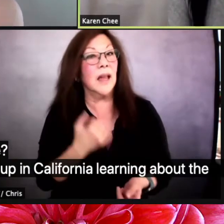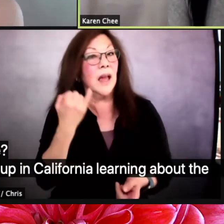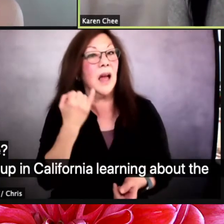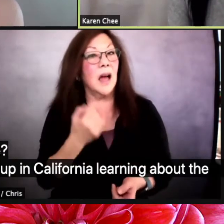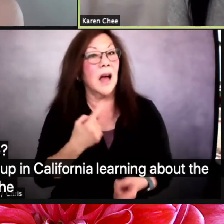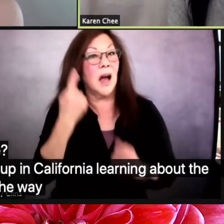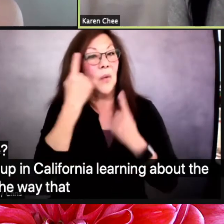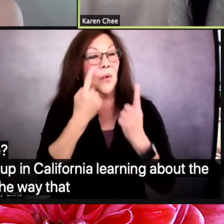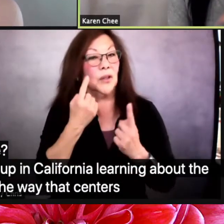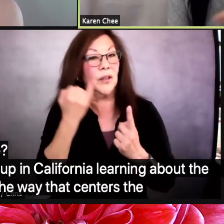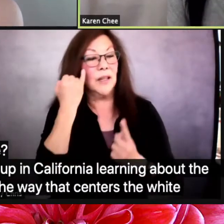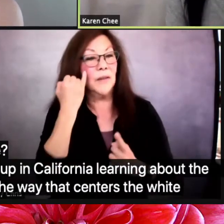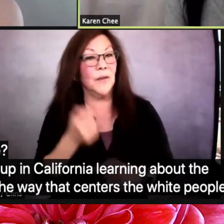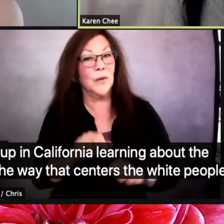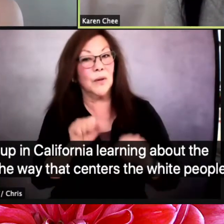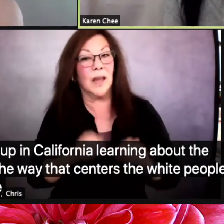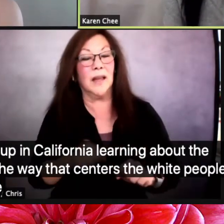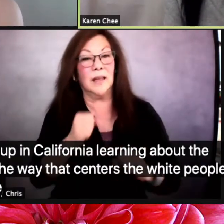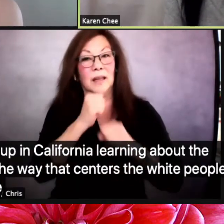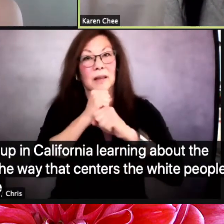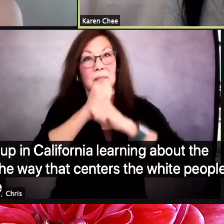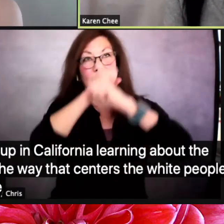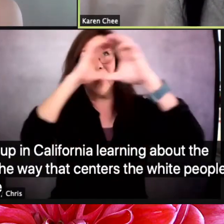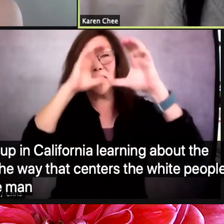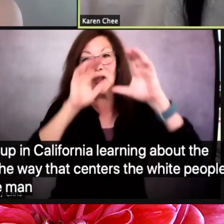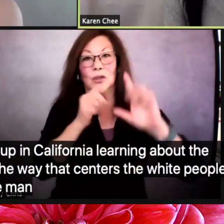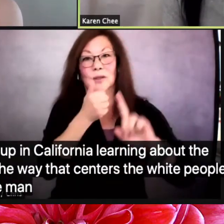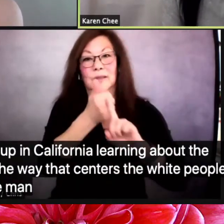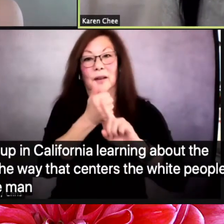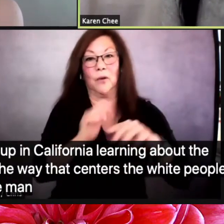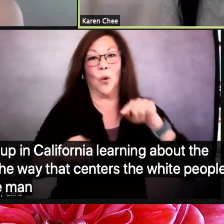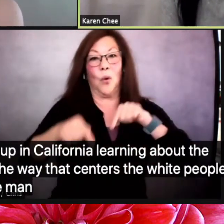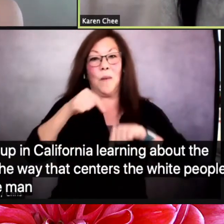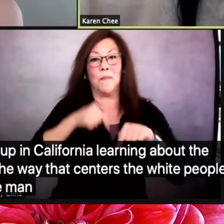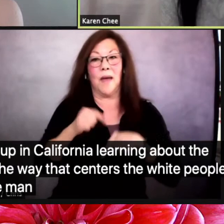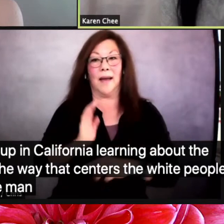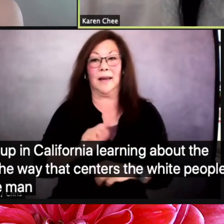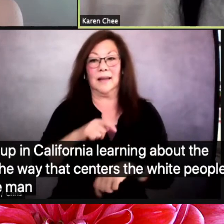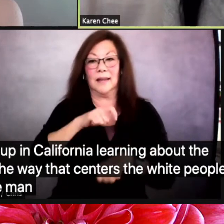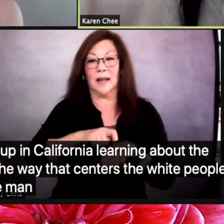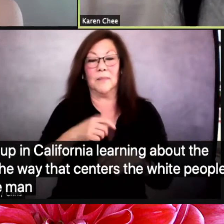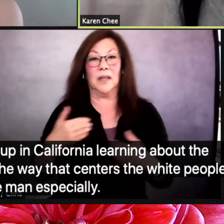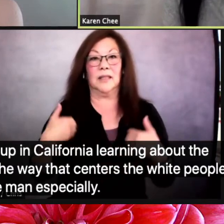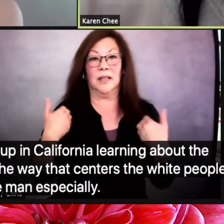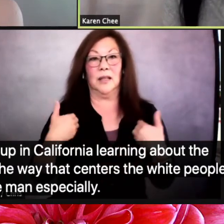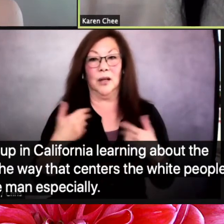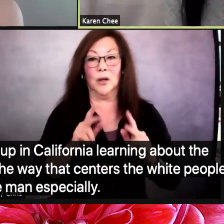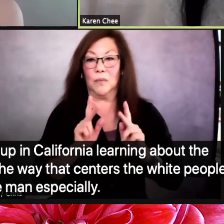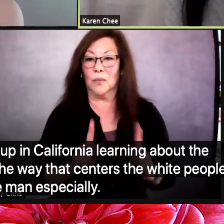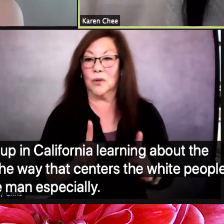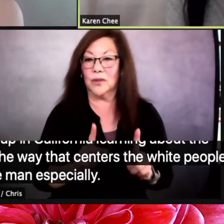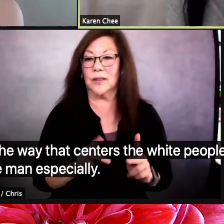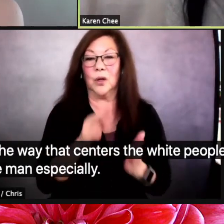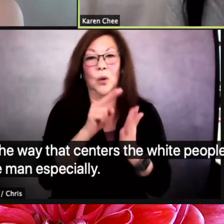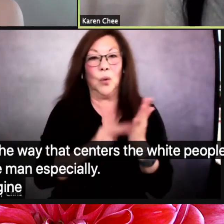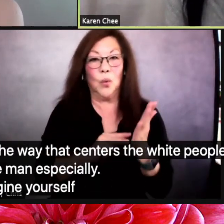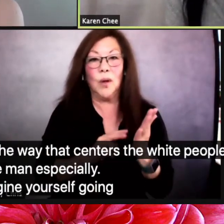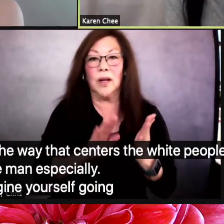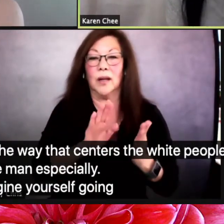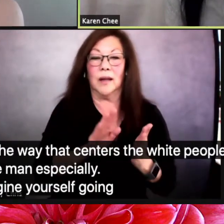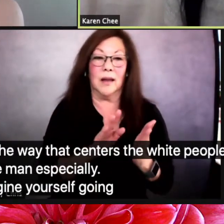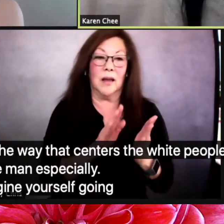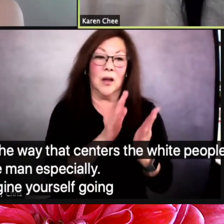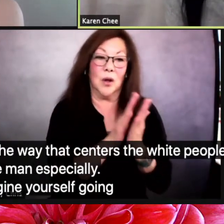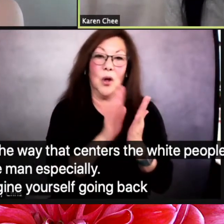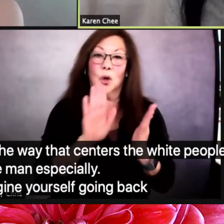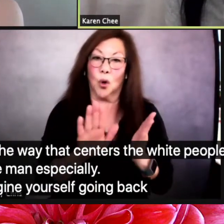of, imagine yourself going back in time and as a young person reading this book of yours,